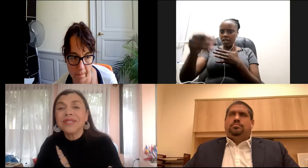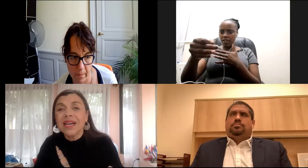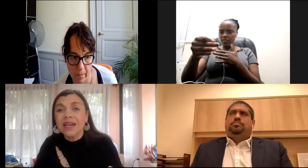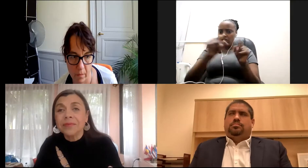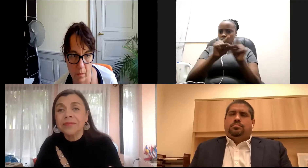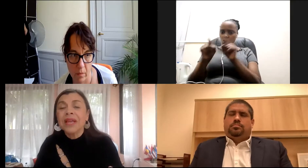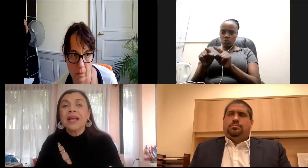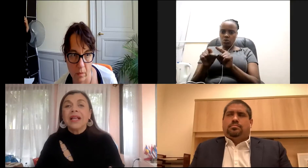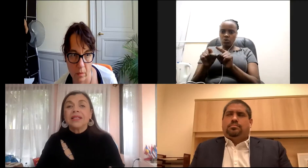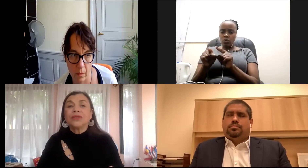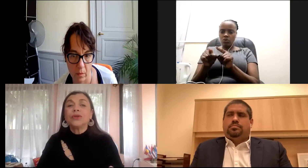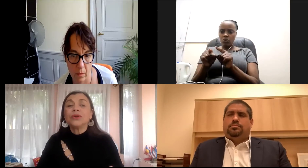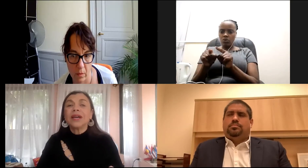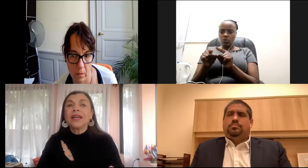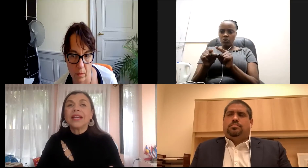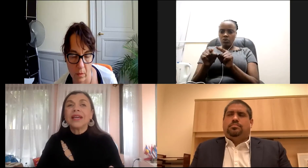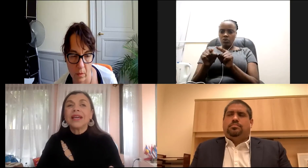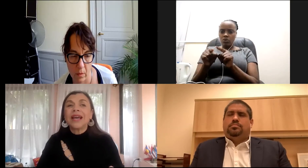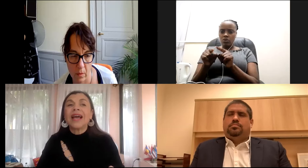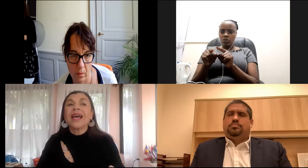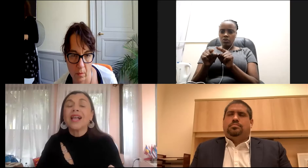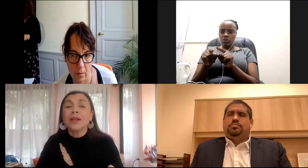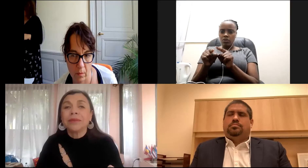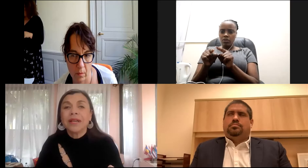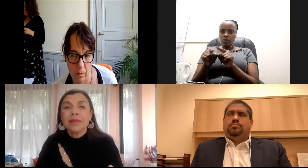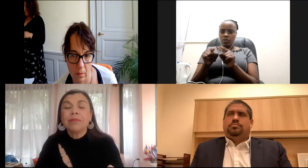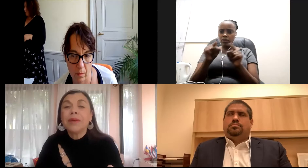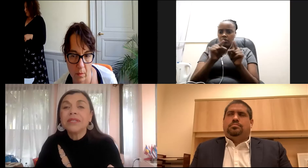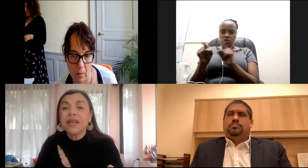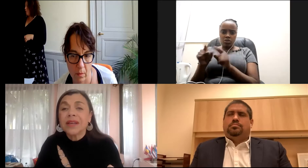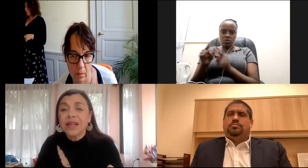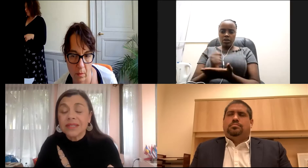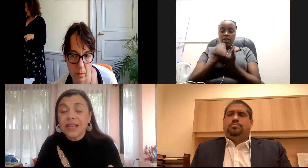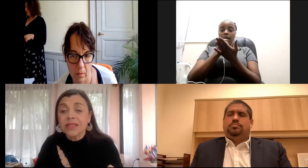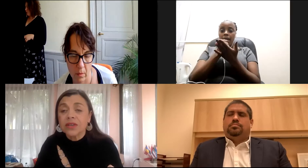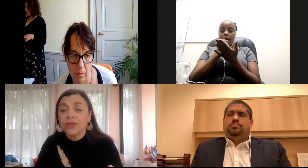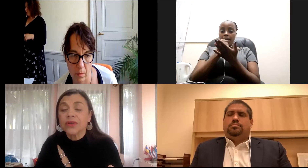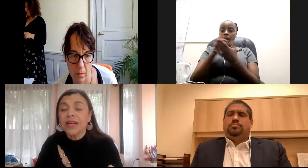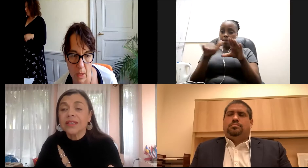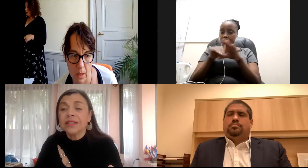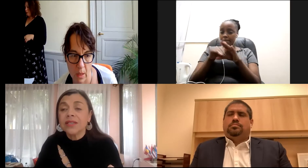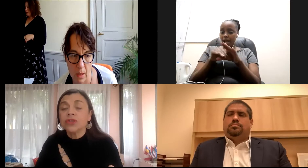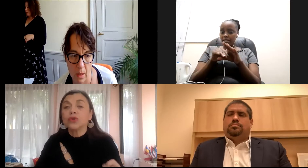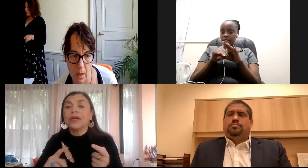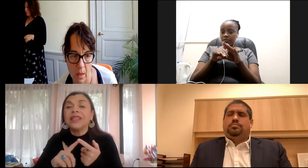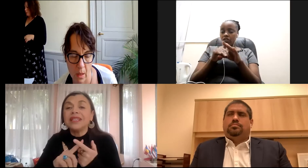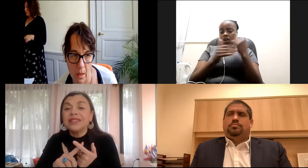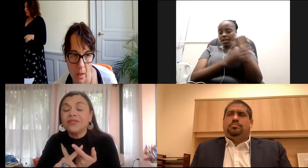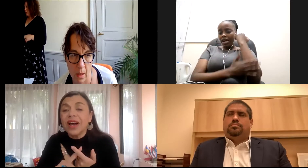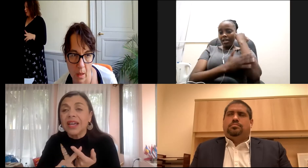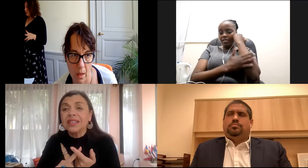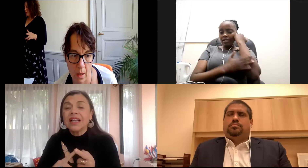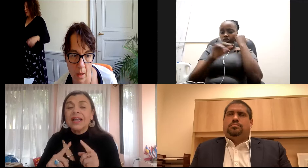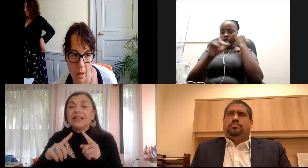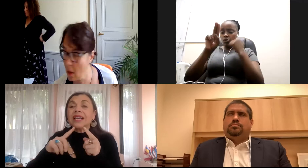same time to help member states of United Nations to